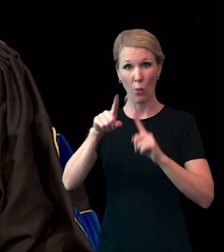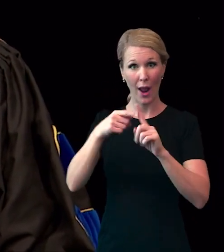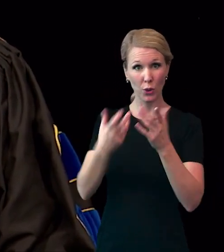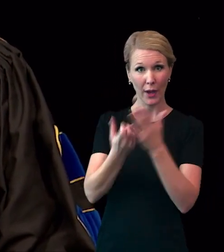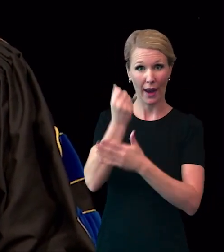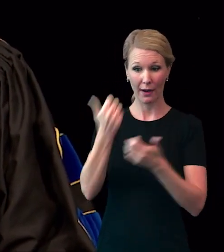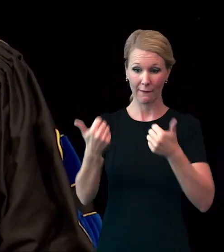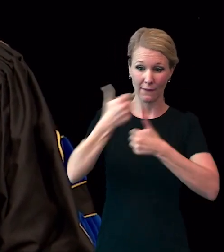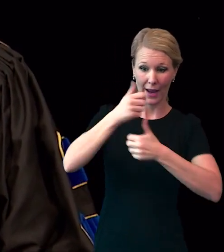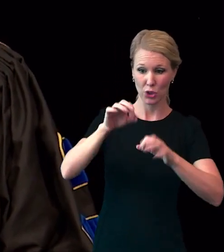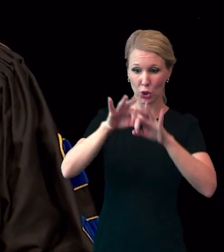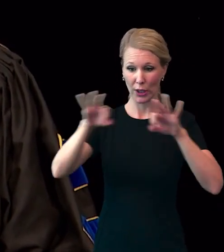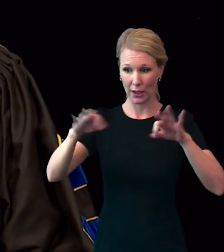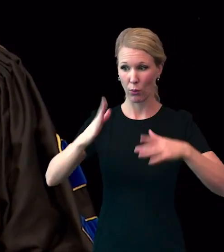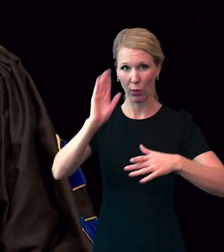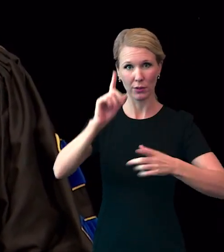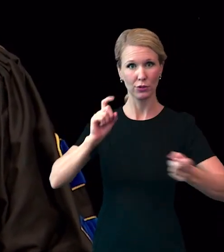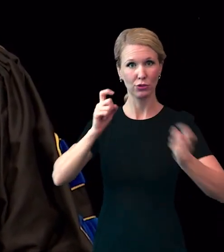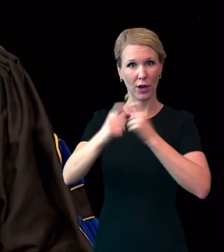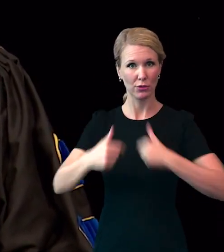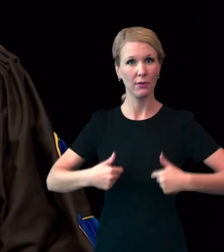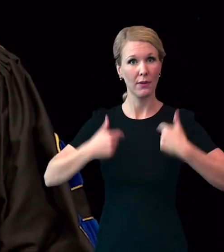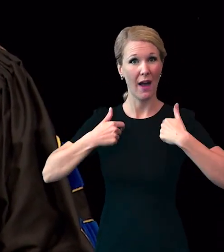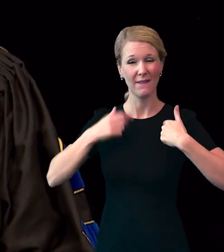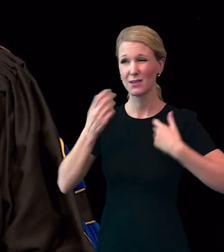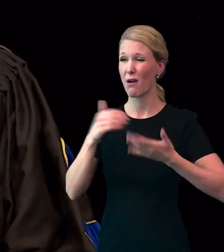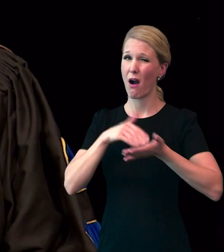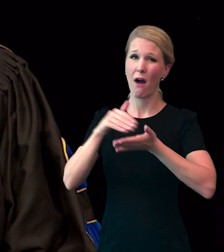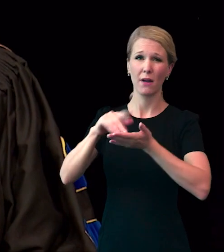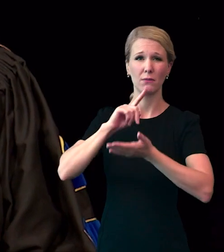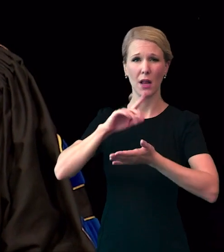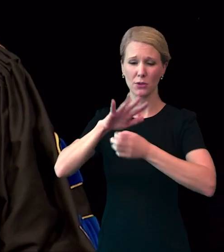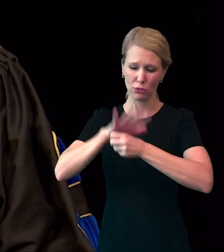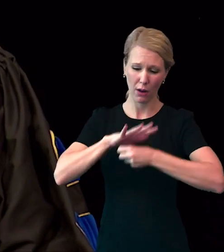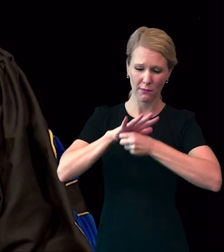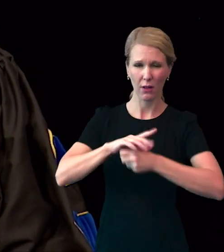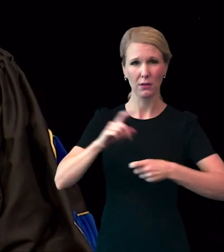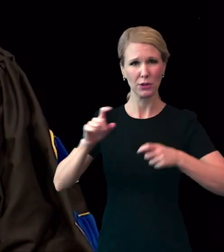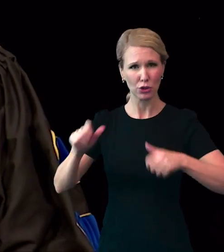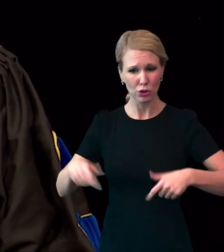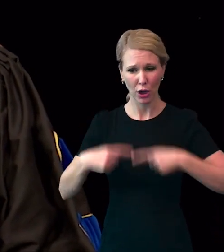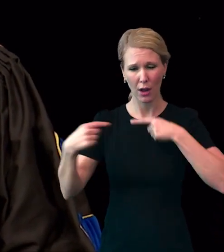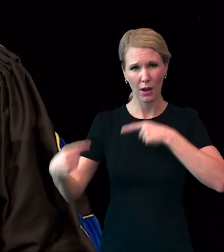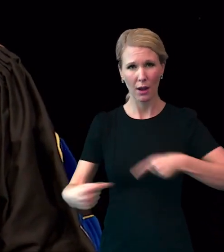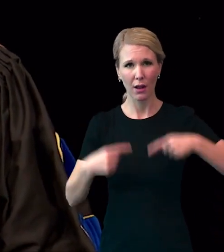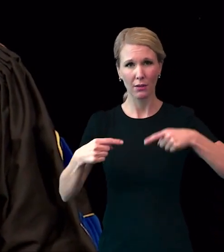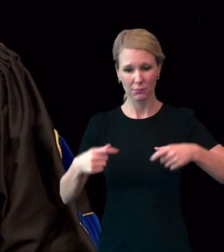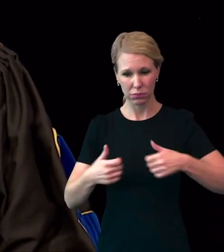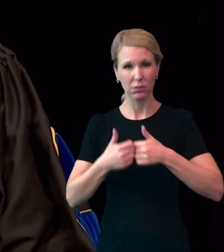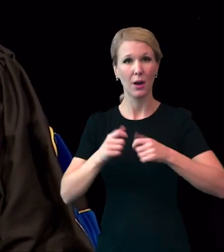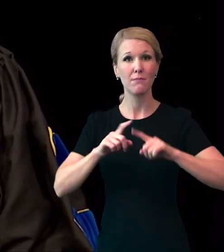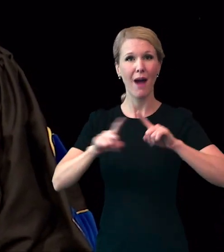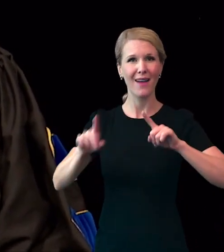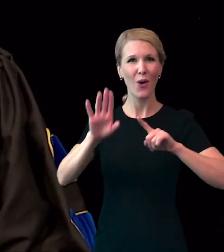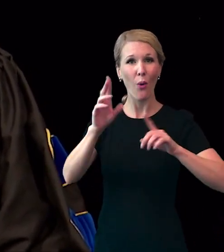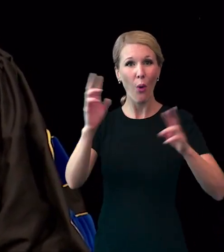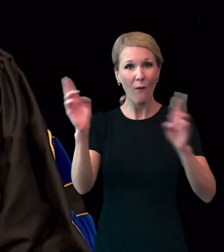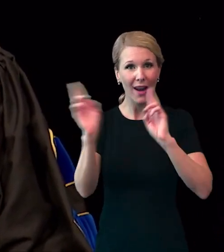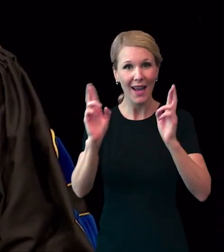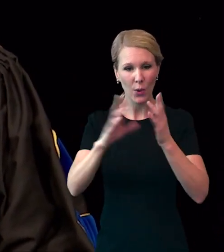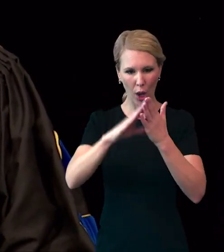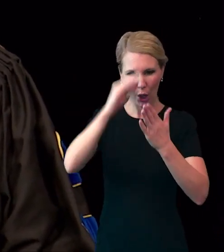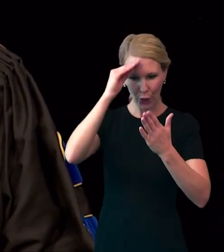path. This journey is often difficult and stressful, but I hope you also found it to be a journey of self-discovery and growth